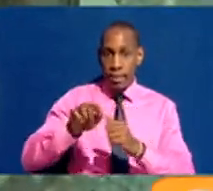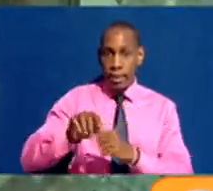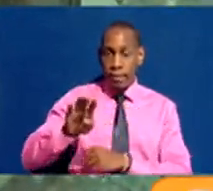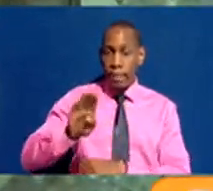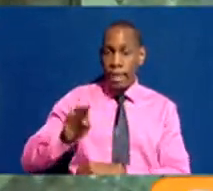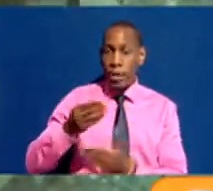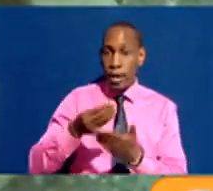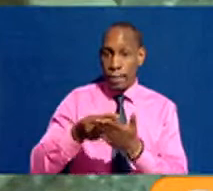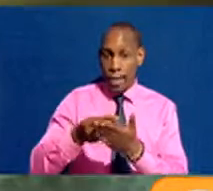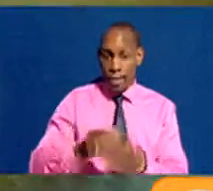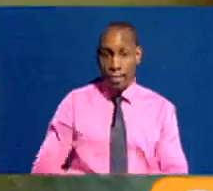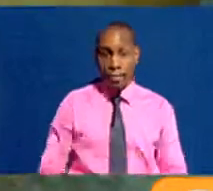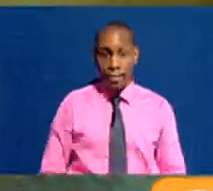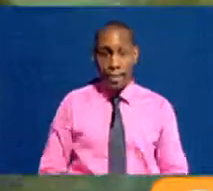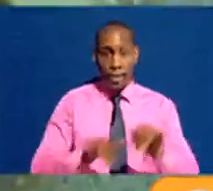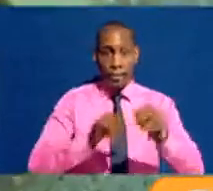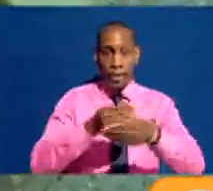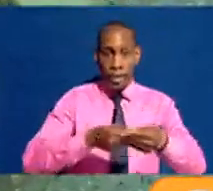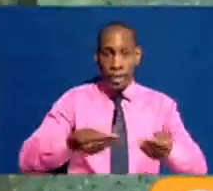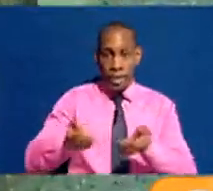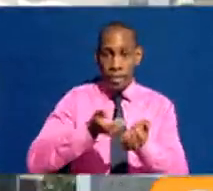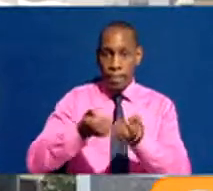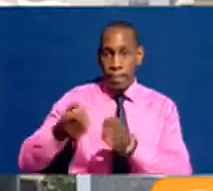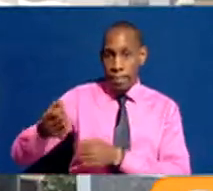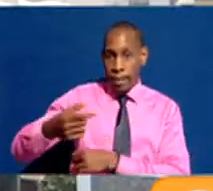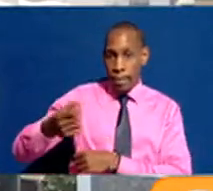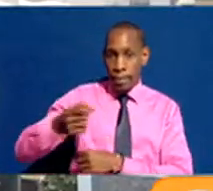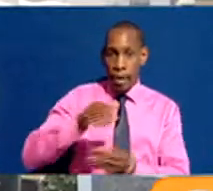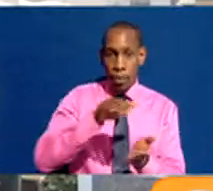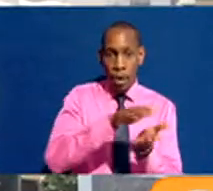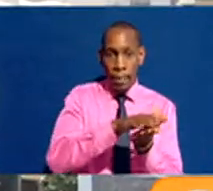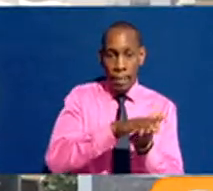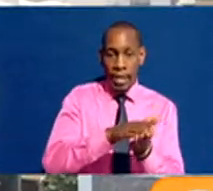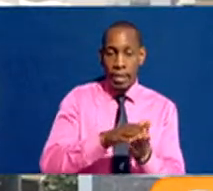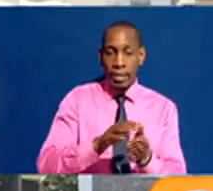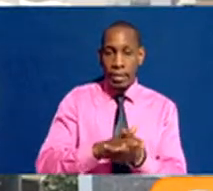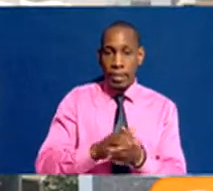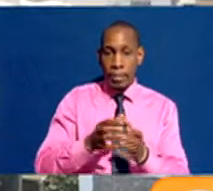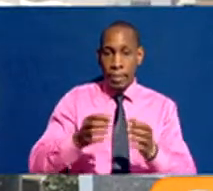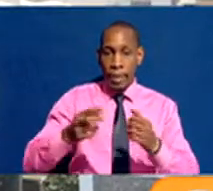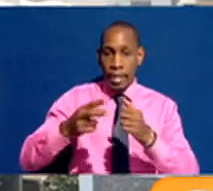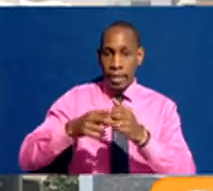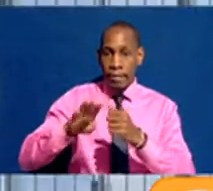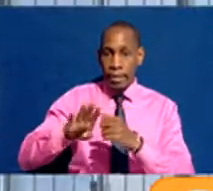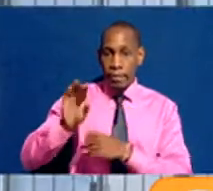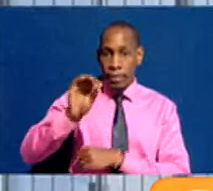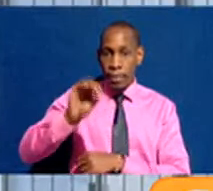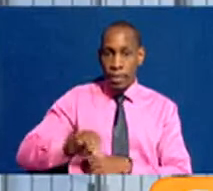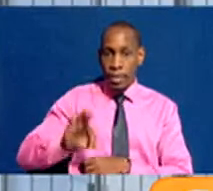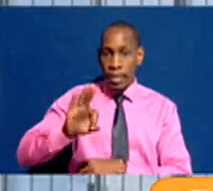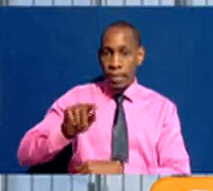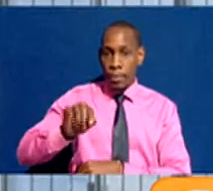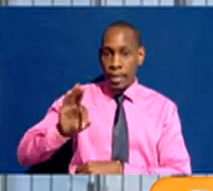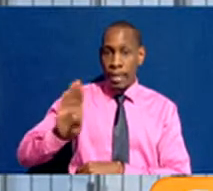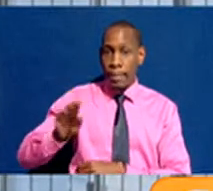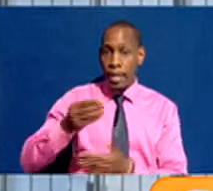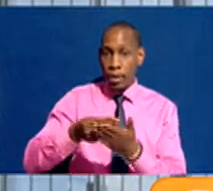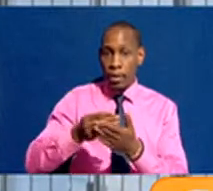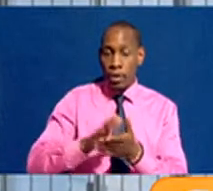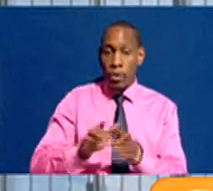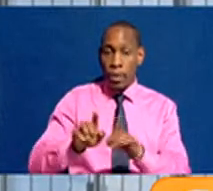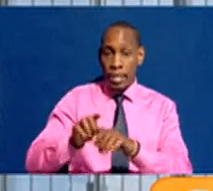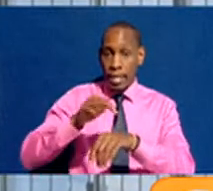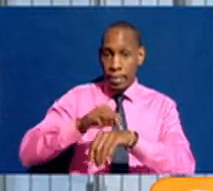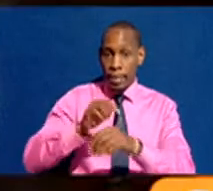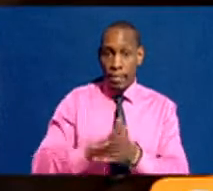billion Kenya shillings. Foreign exchange trading income for the listed lender soared by 74% to 3.3 billion shillings in the